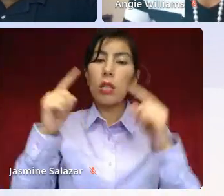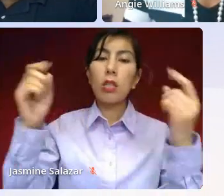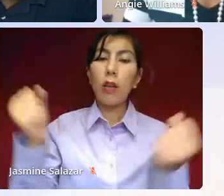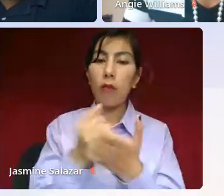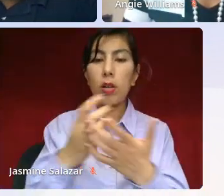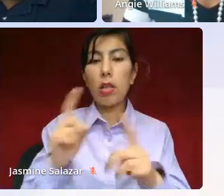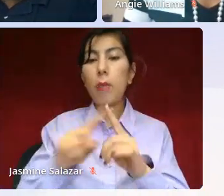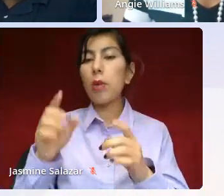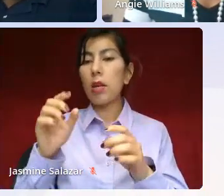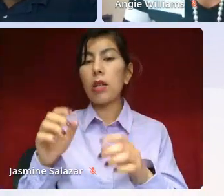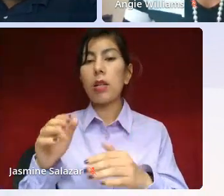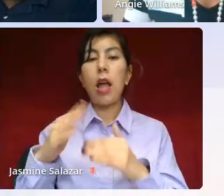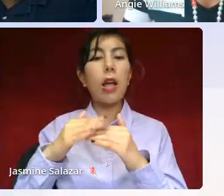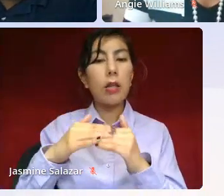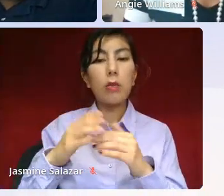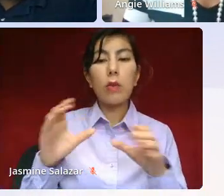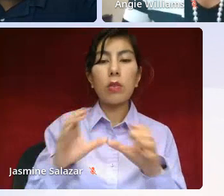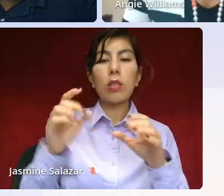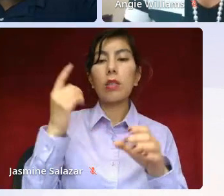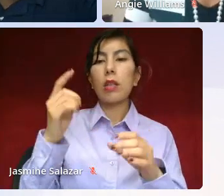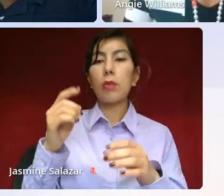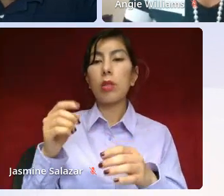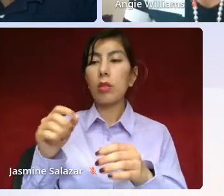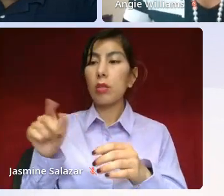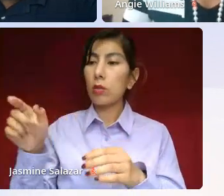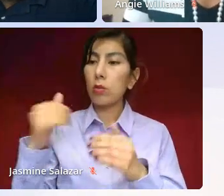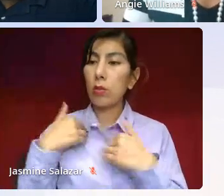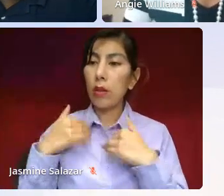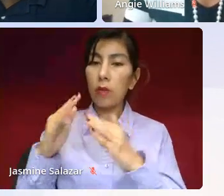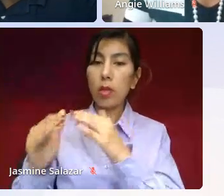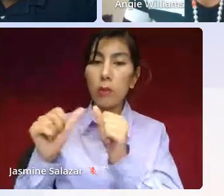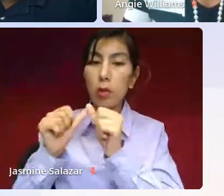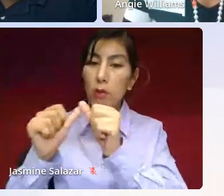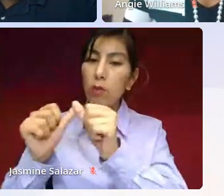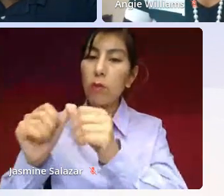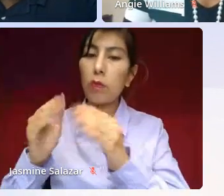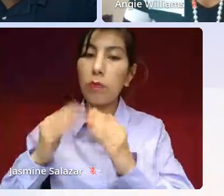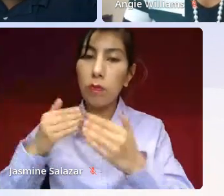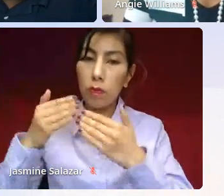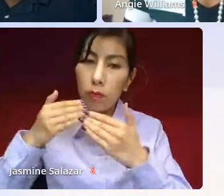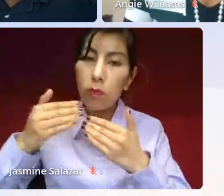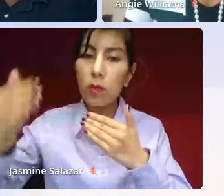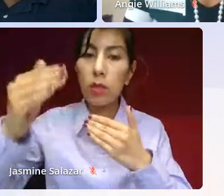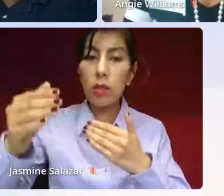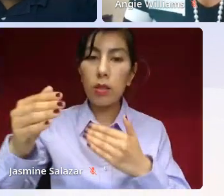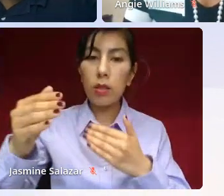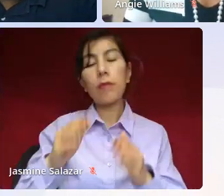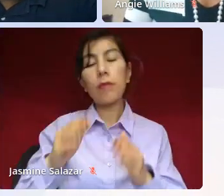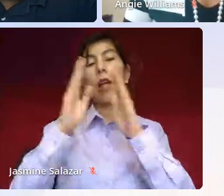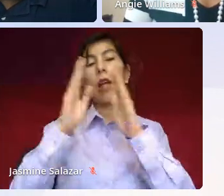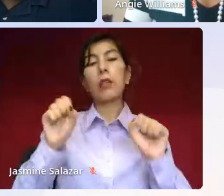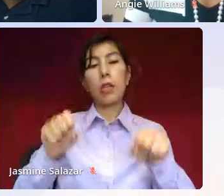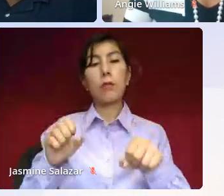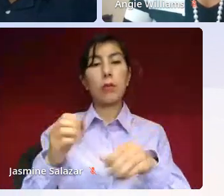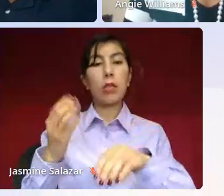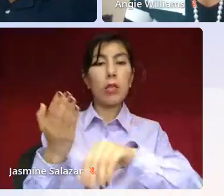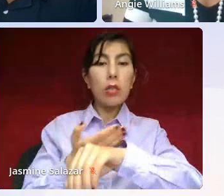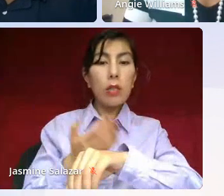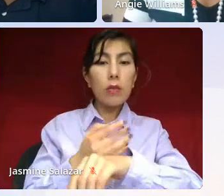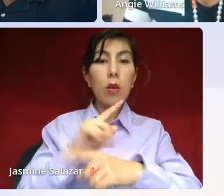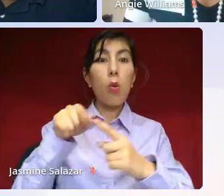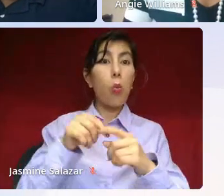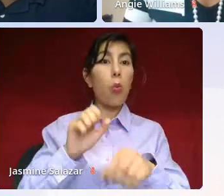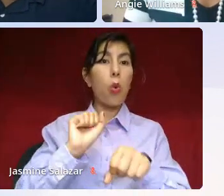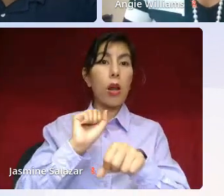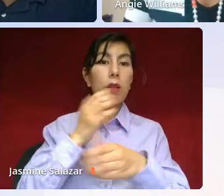least we've done something to help that community continue to move forward. Houses for the most part can be sustainable when they're well taken care of. And